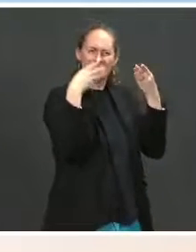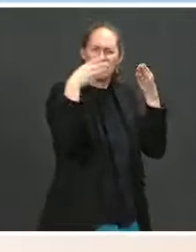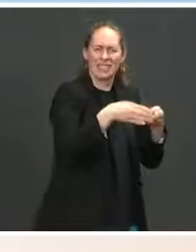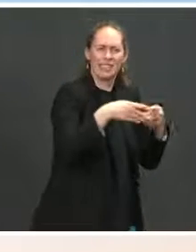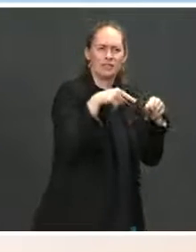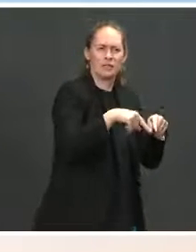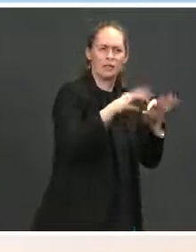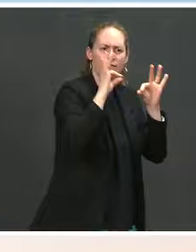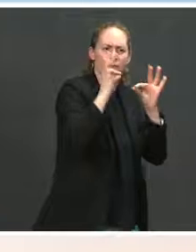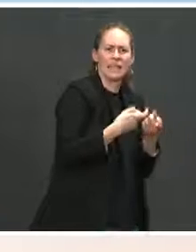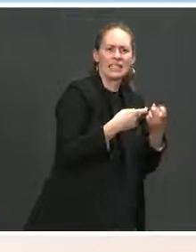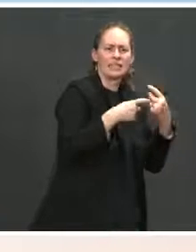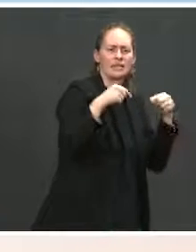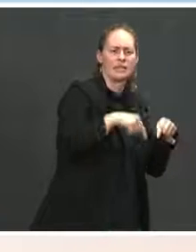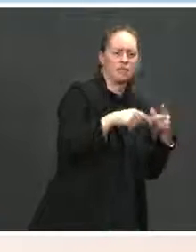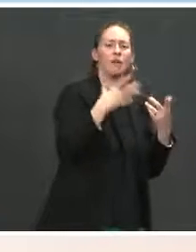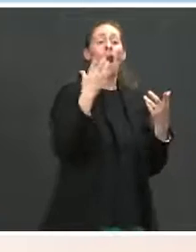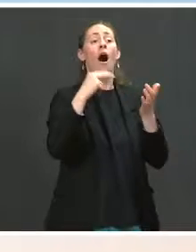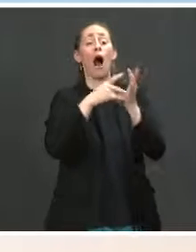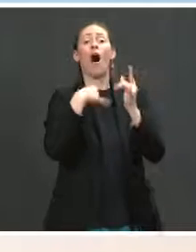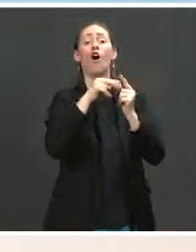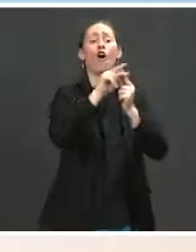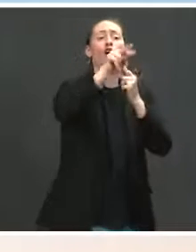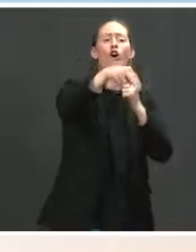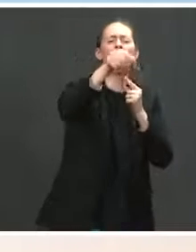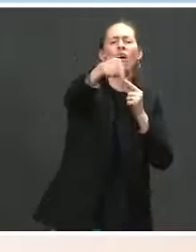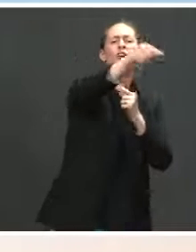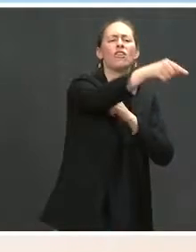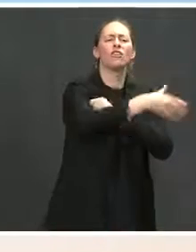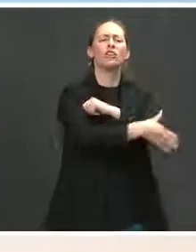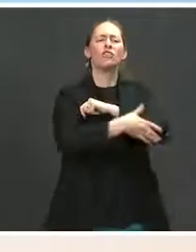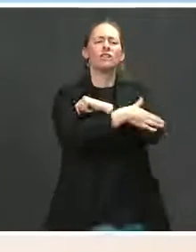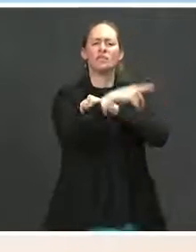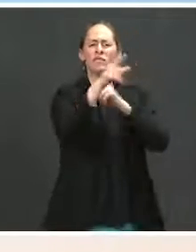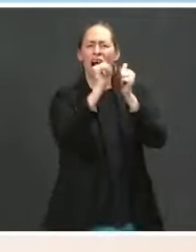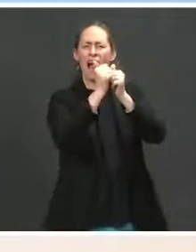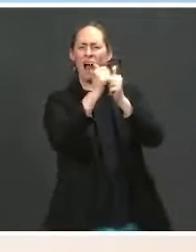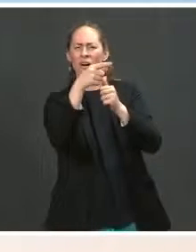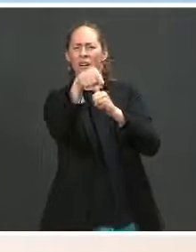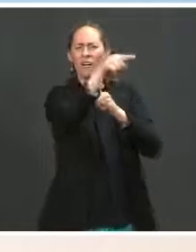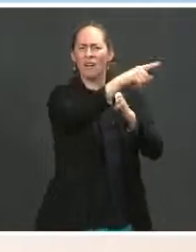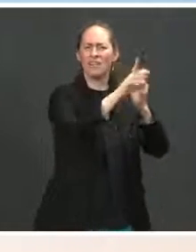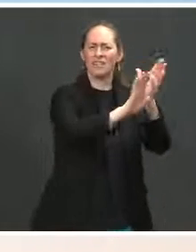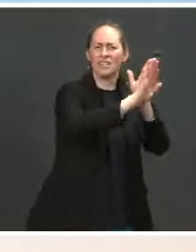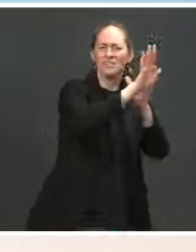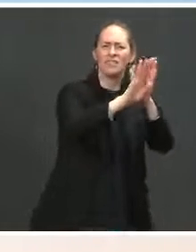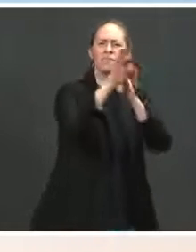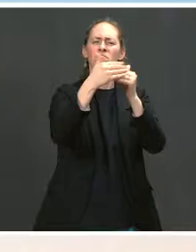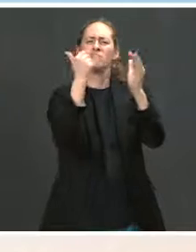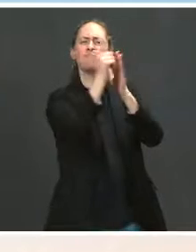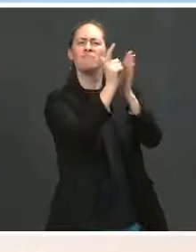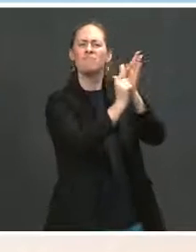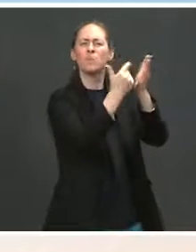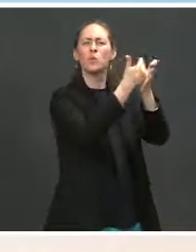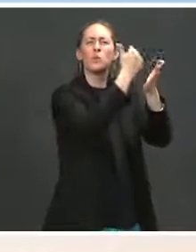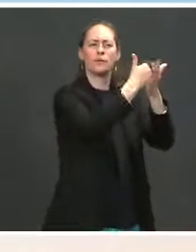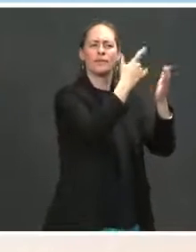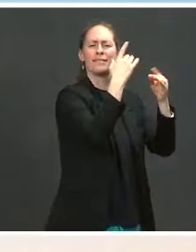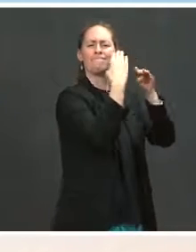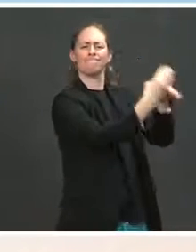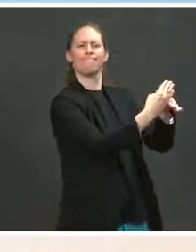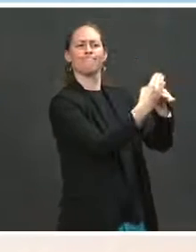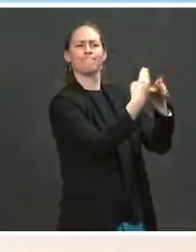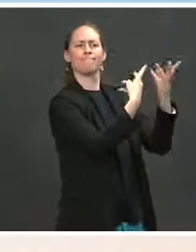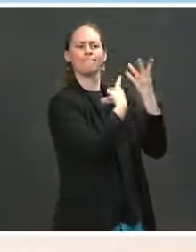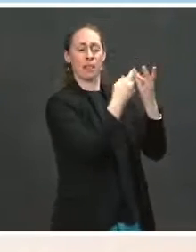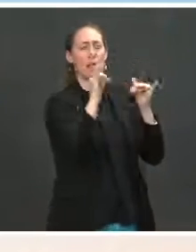working with these countries to put in place measures to discourage migration. That's a step. But it will be discussions internally,